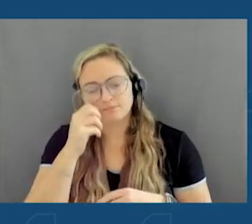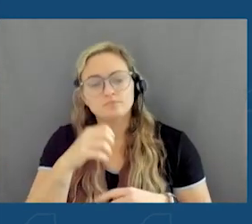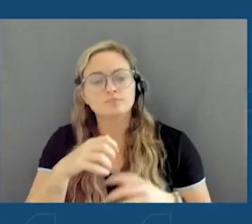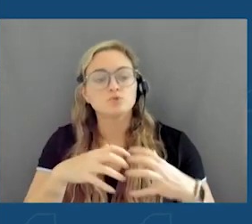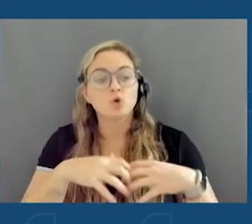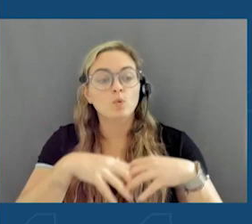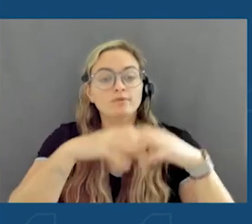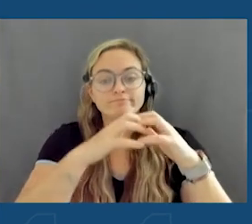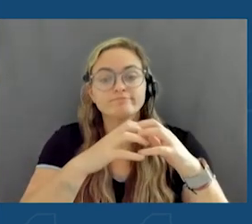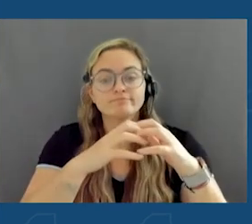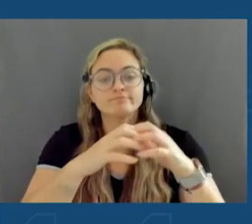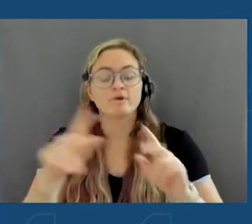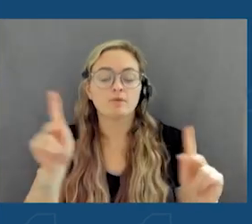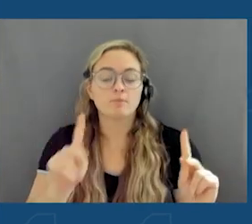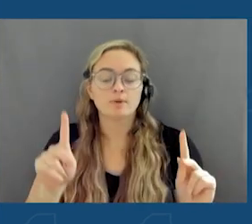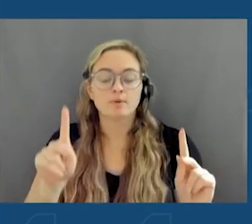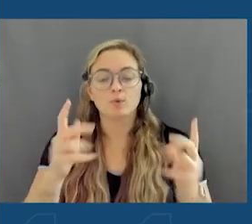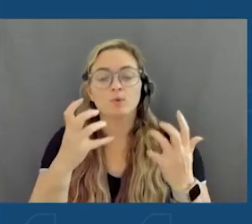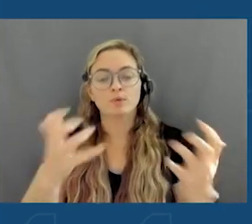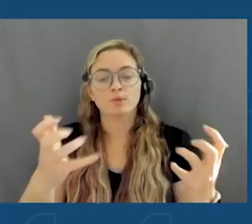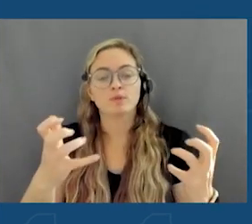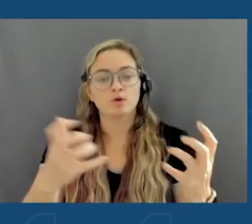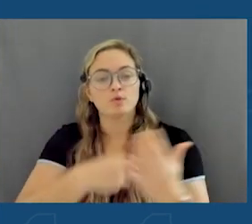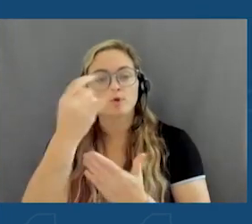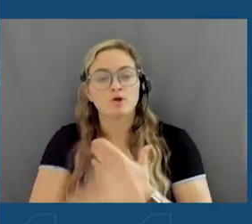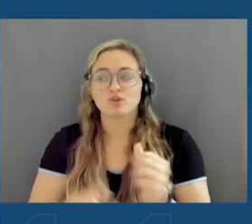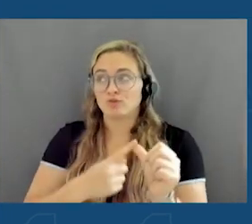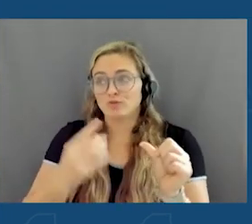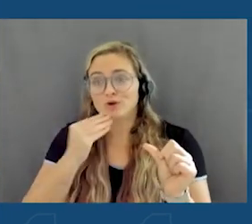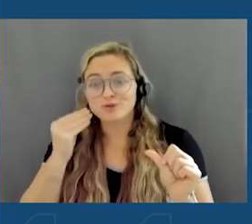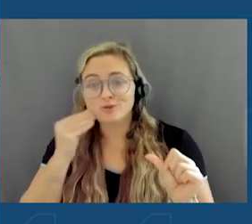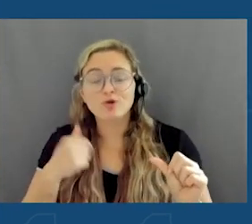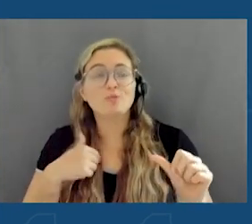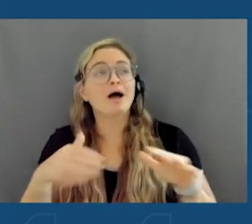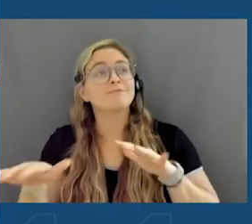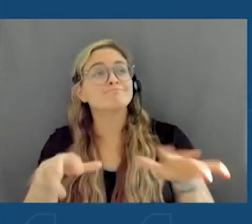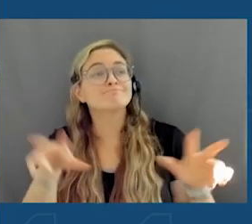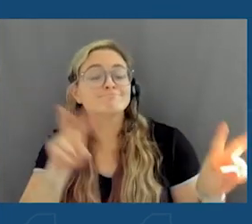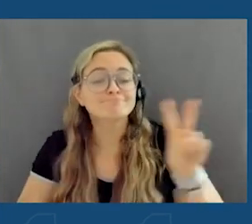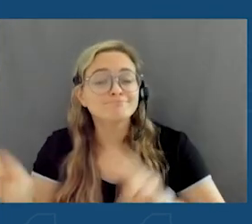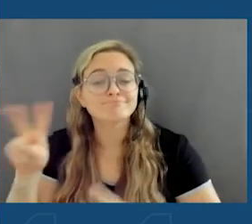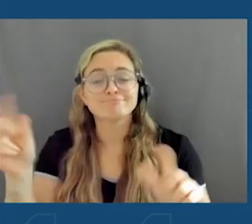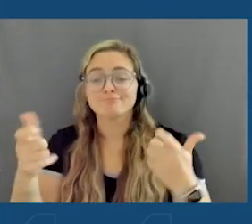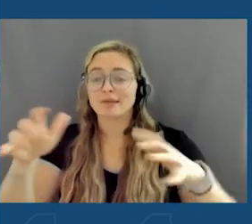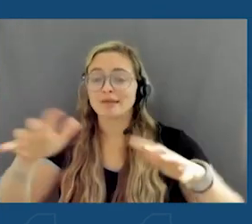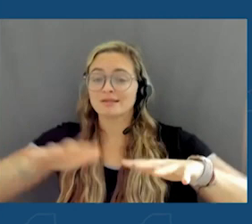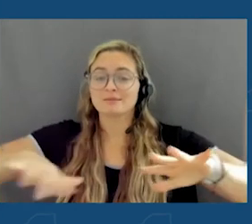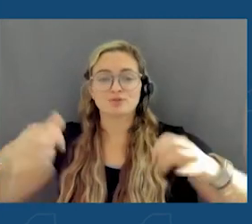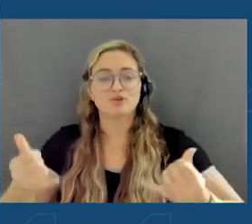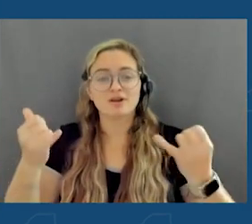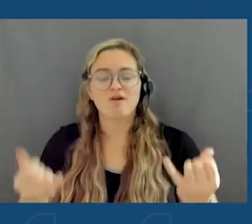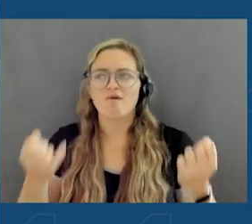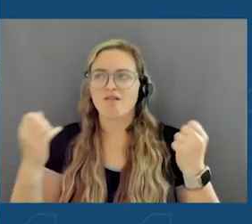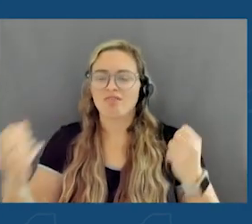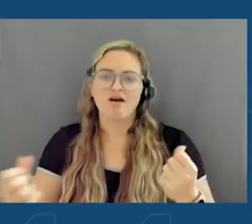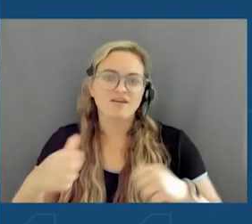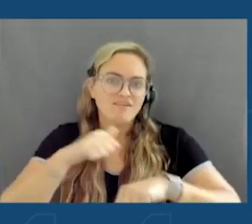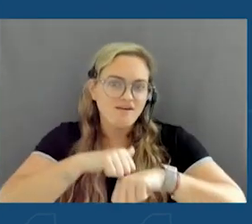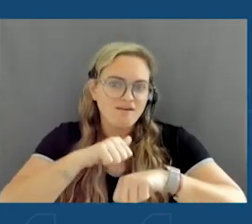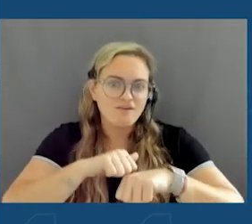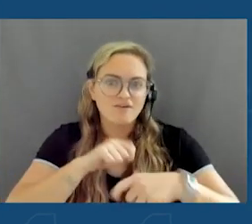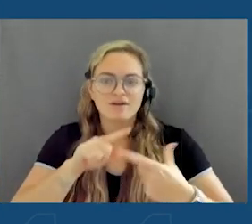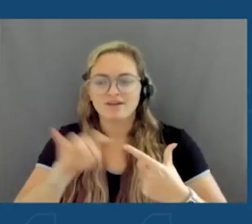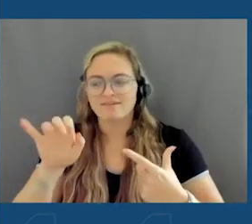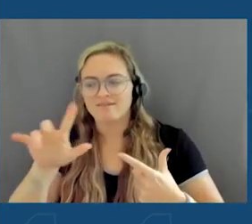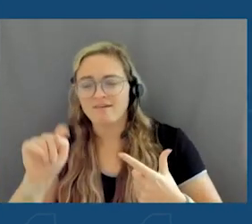People Theater Project's first home. I walked it. It's a big space right now, a lot of concrete, a lot of dust. Check